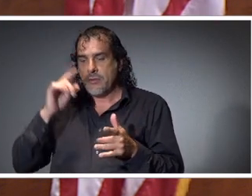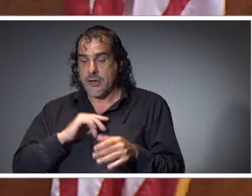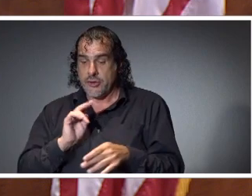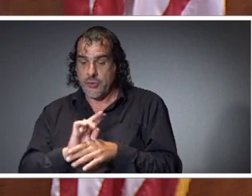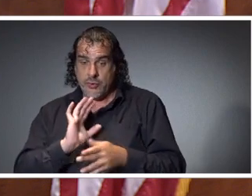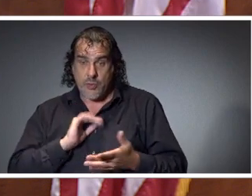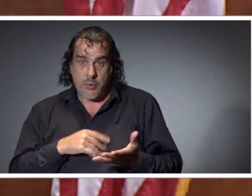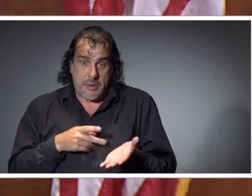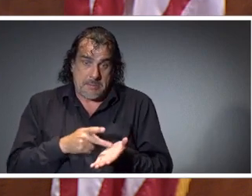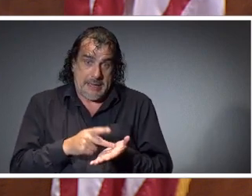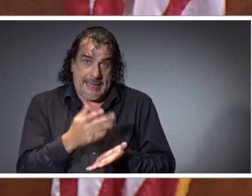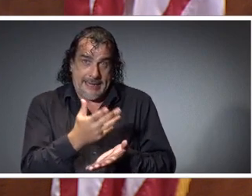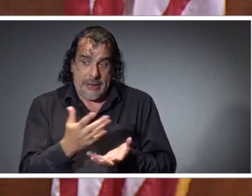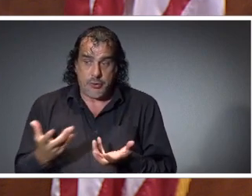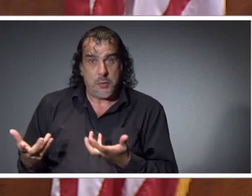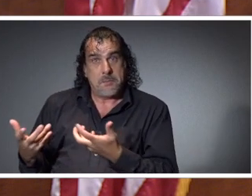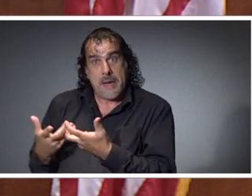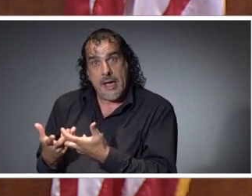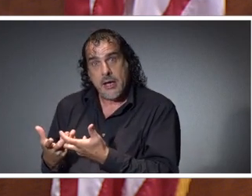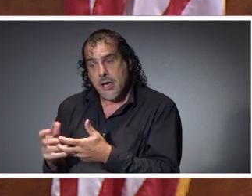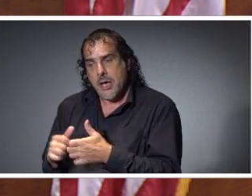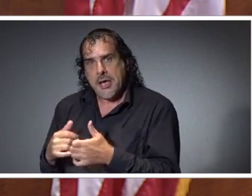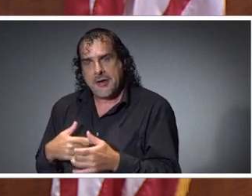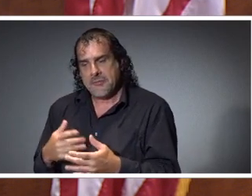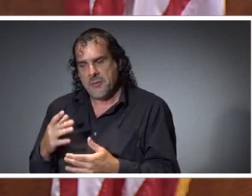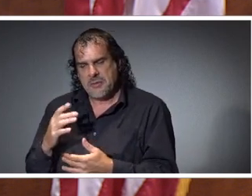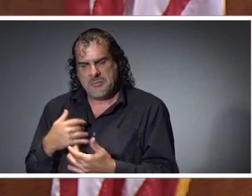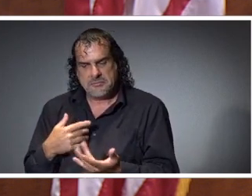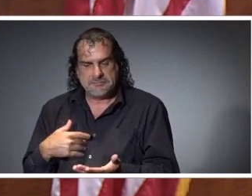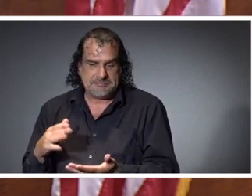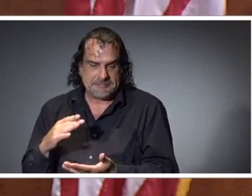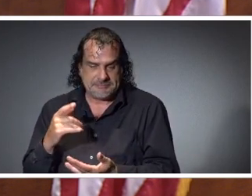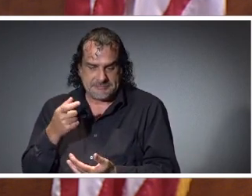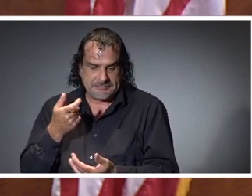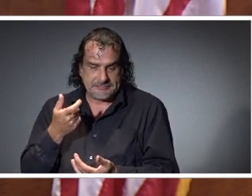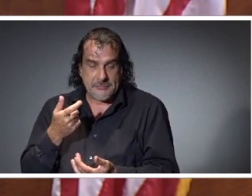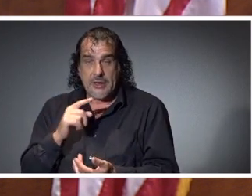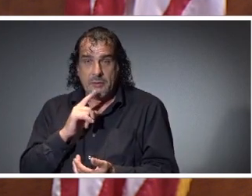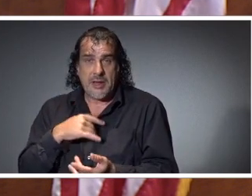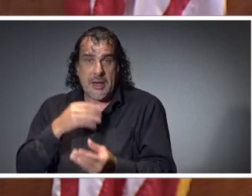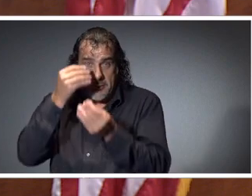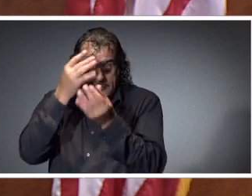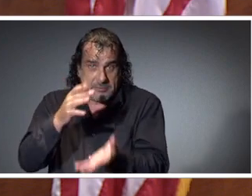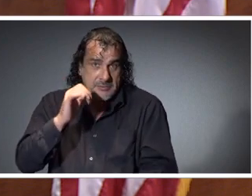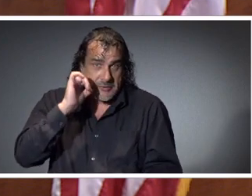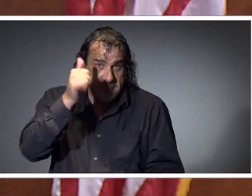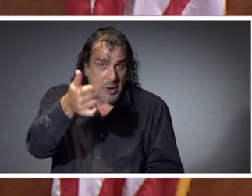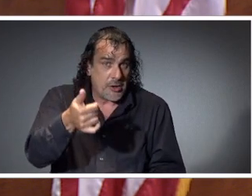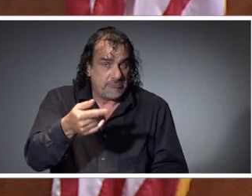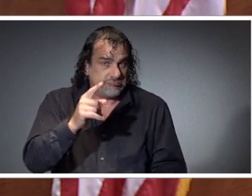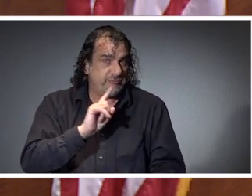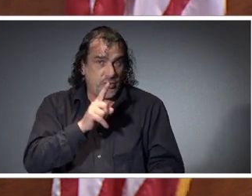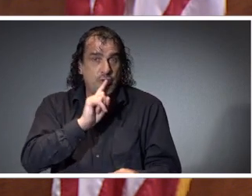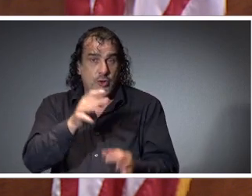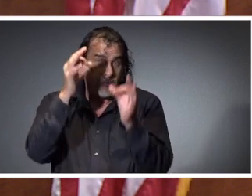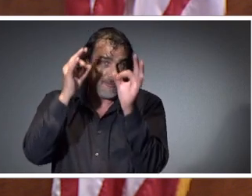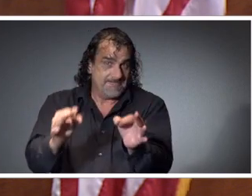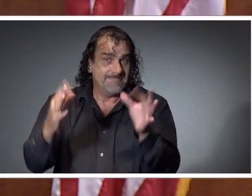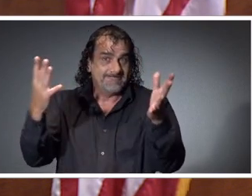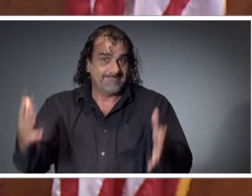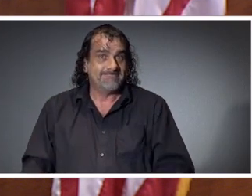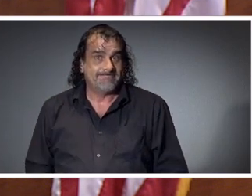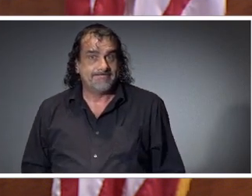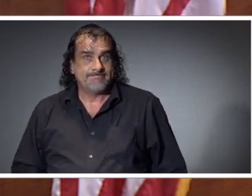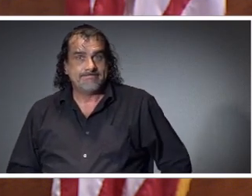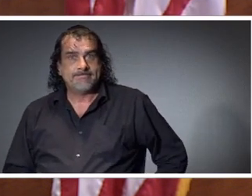match. And we'll make a final decision within the next literally 18 hours, and I'll announce it tomorrow at 2:30 at the press